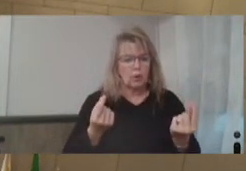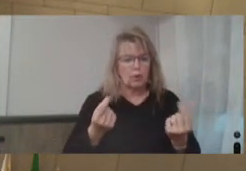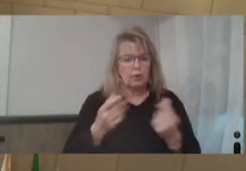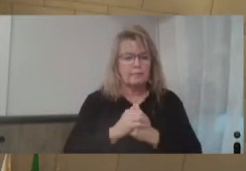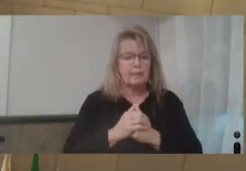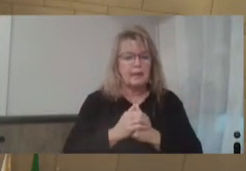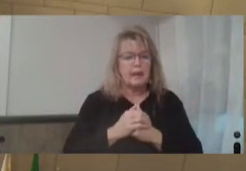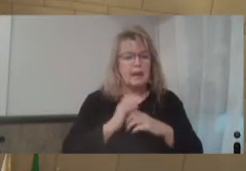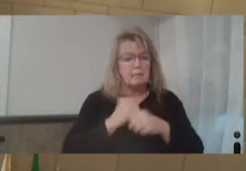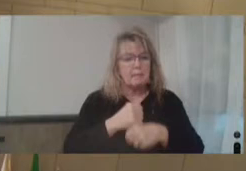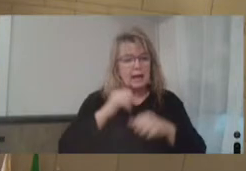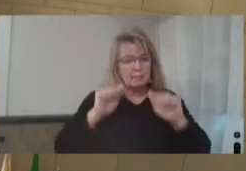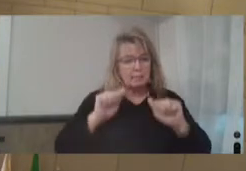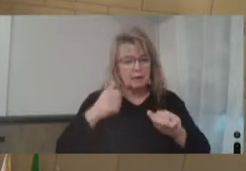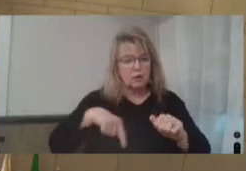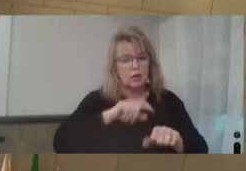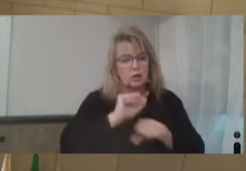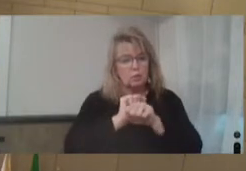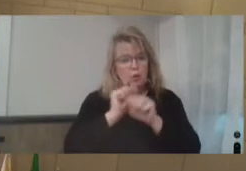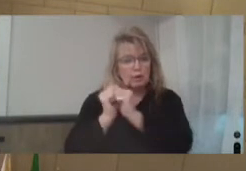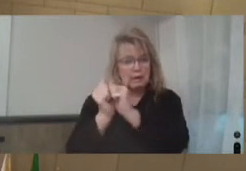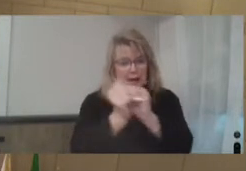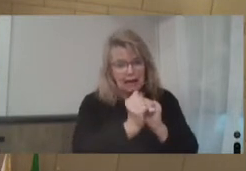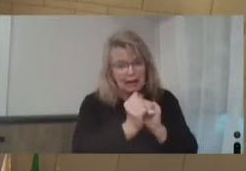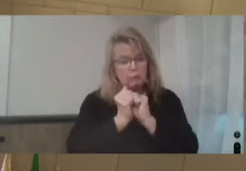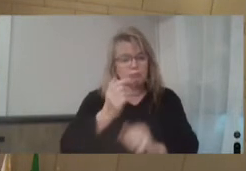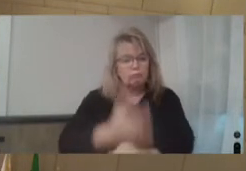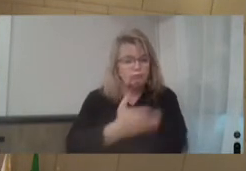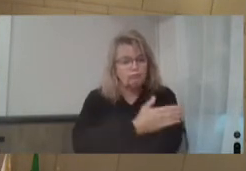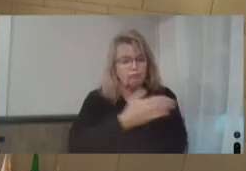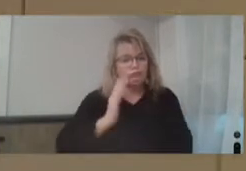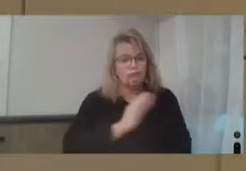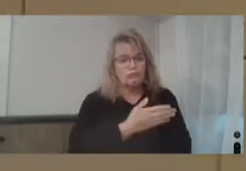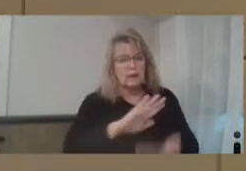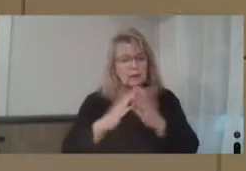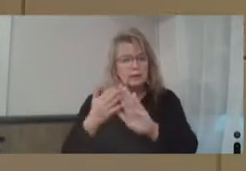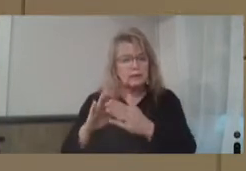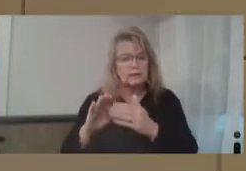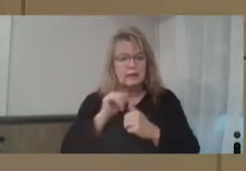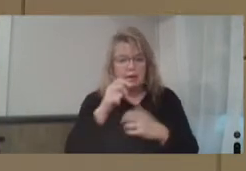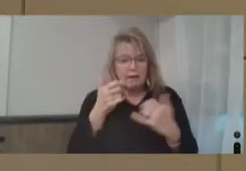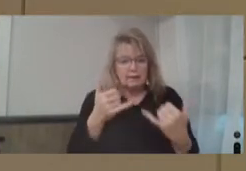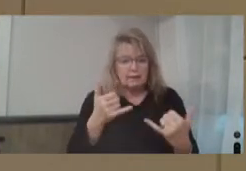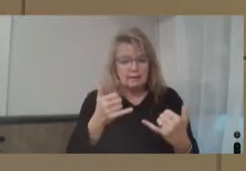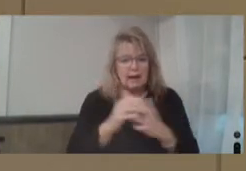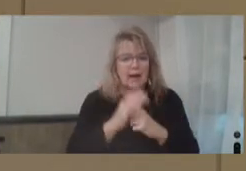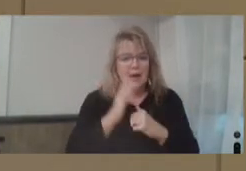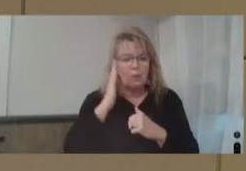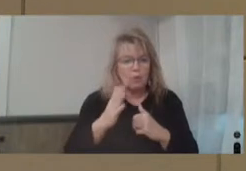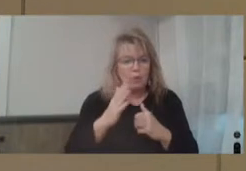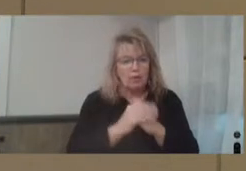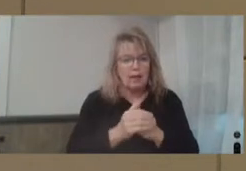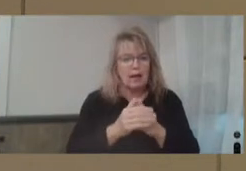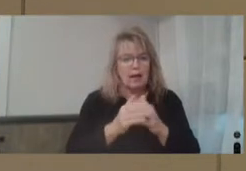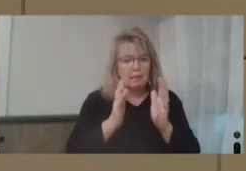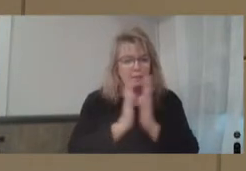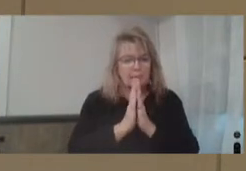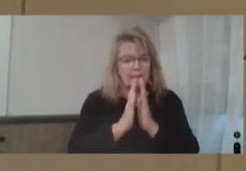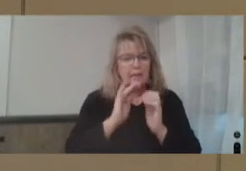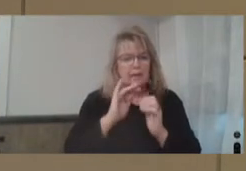us to work together for the betterment of our city. This night, today, we will have the invocation from Councilmember